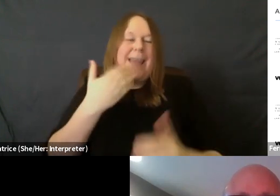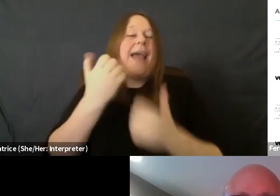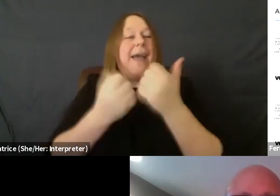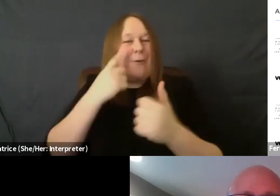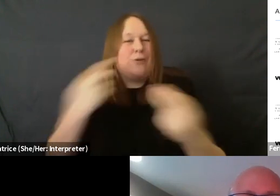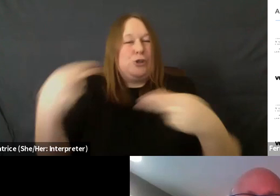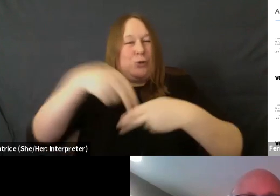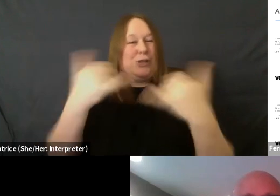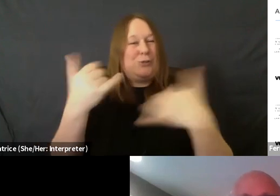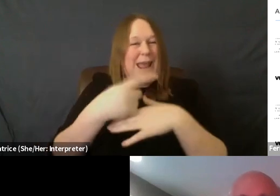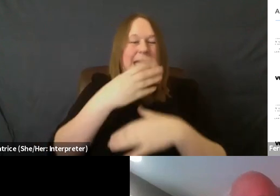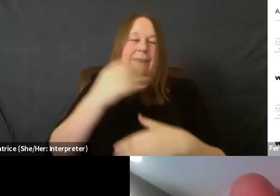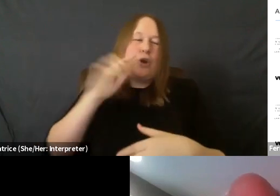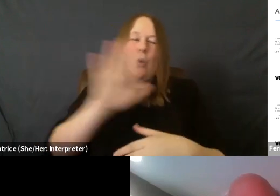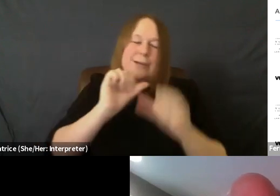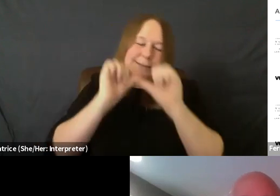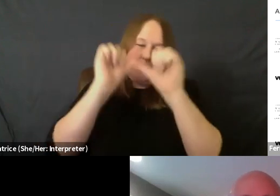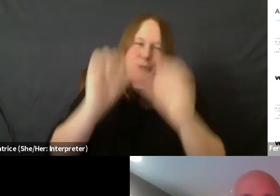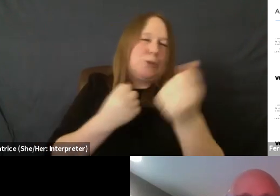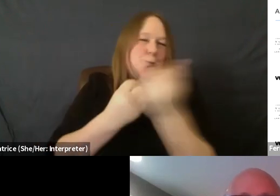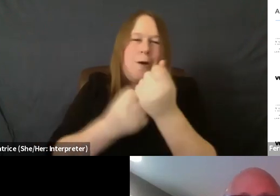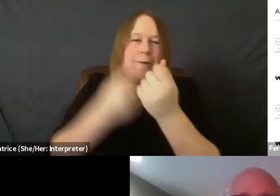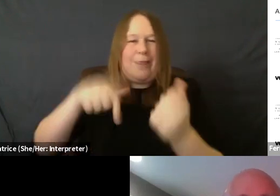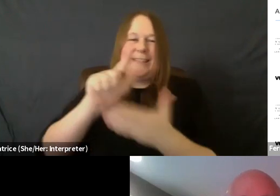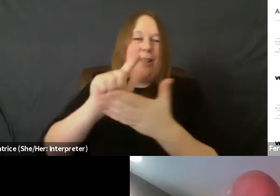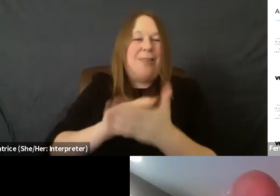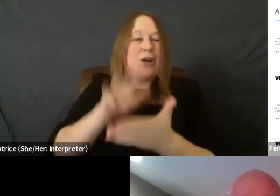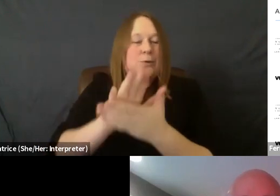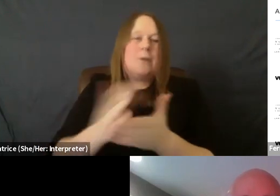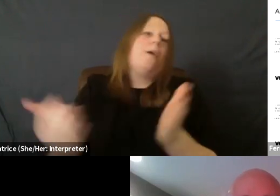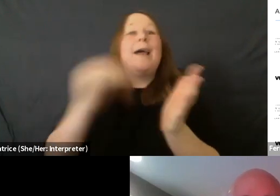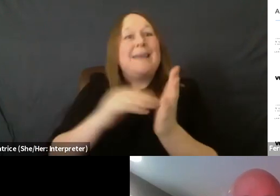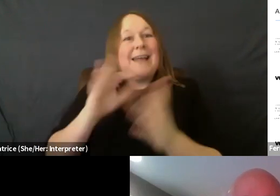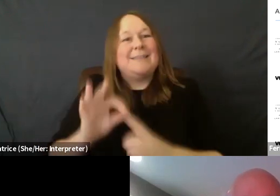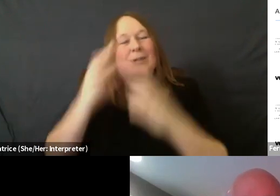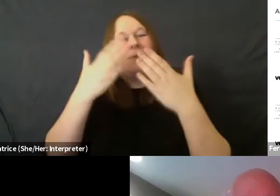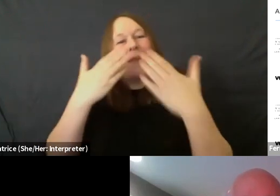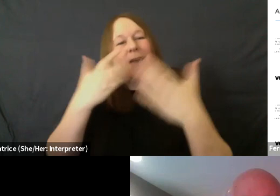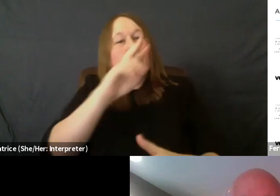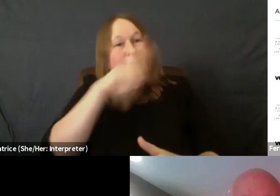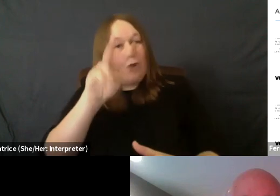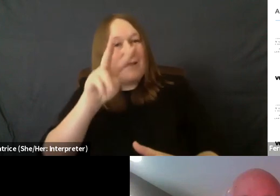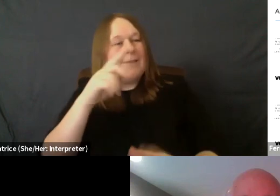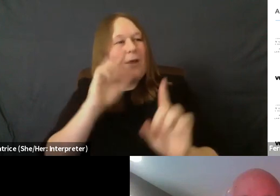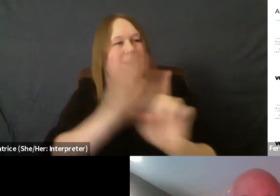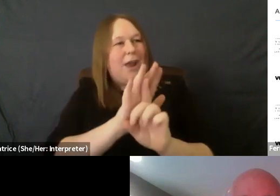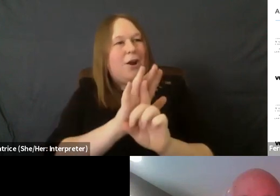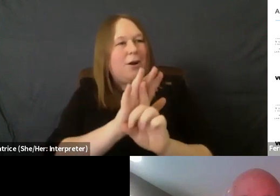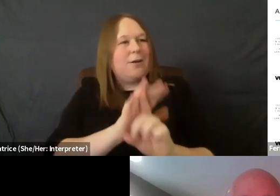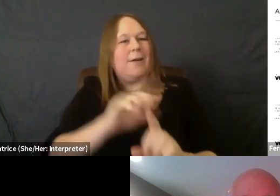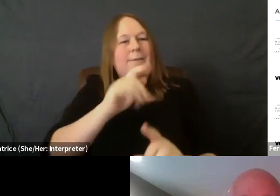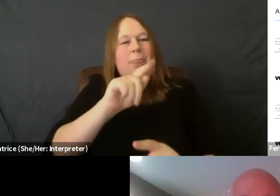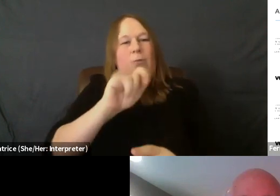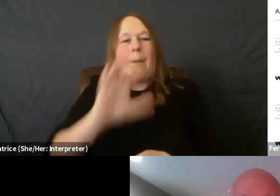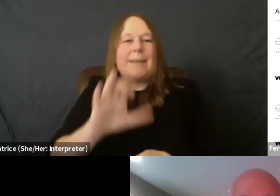today and for your continued support of the law school. And again, a special thanks to Verizon for their philanthropic support